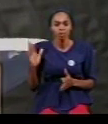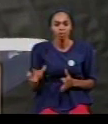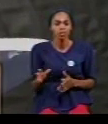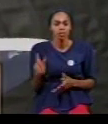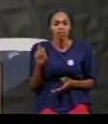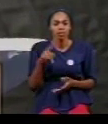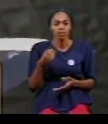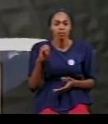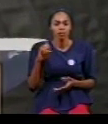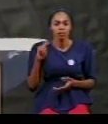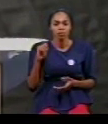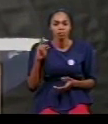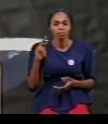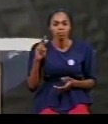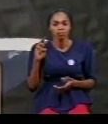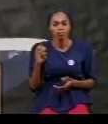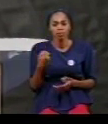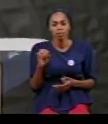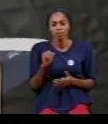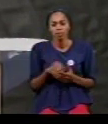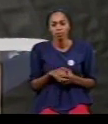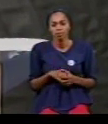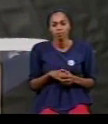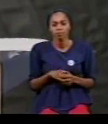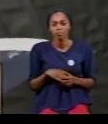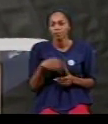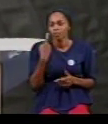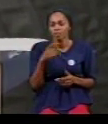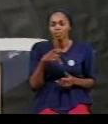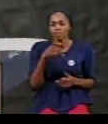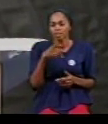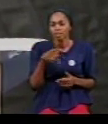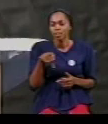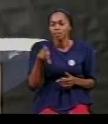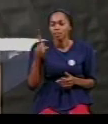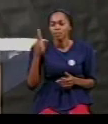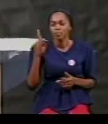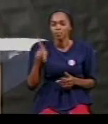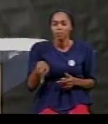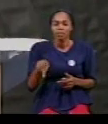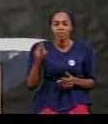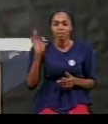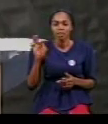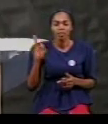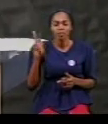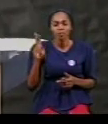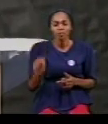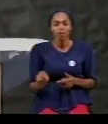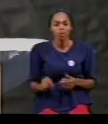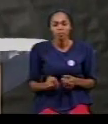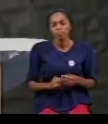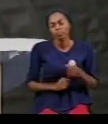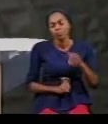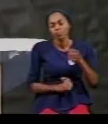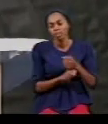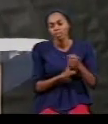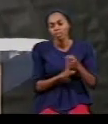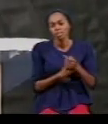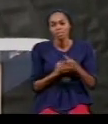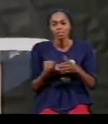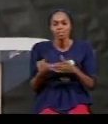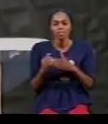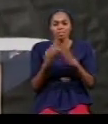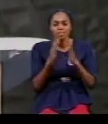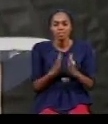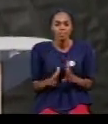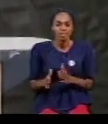Okenide, who is the PFN Assistant Crusade Director. Where is he, please? Oh,